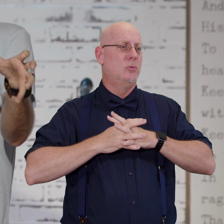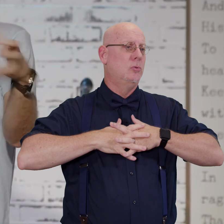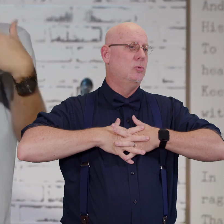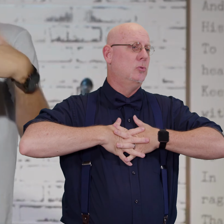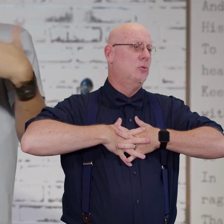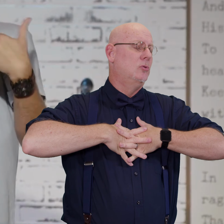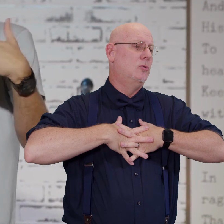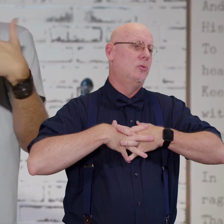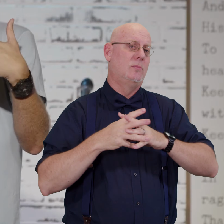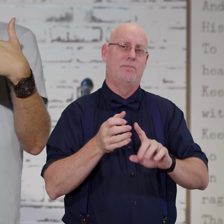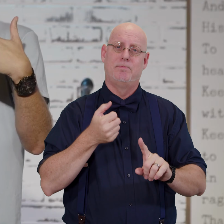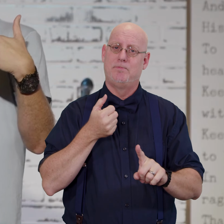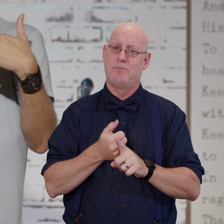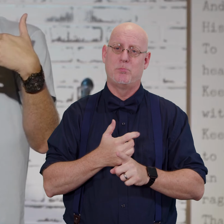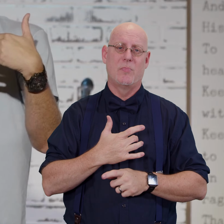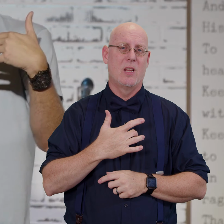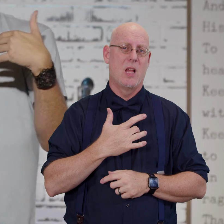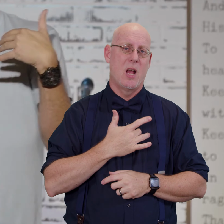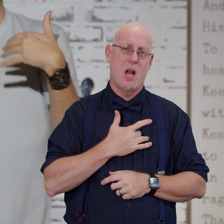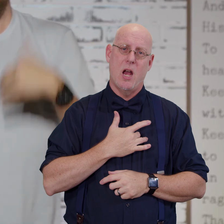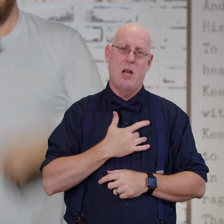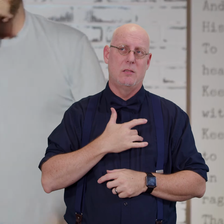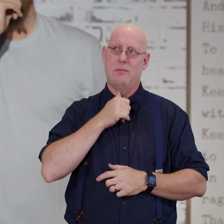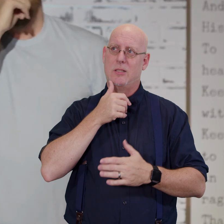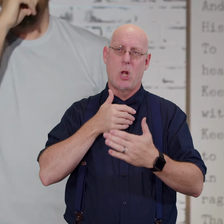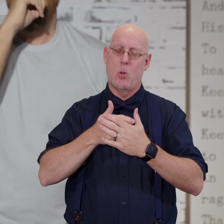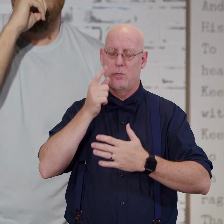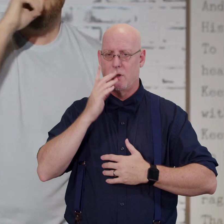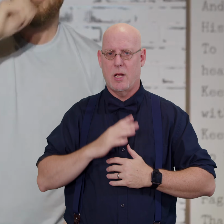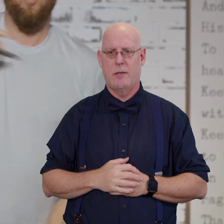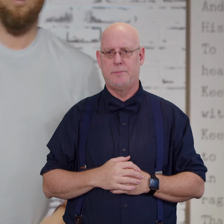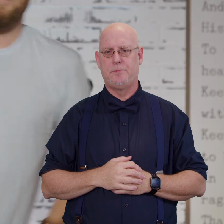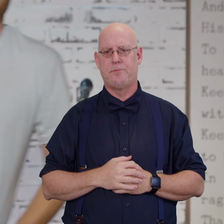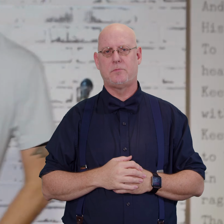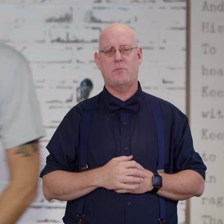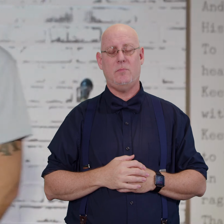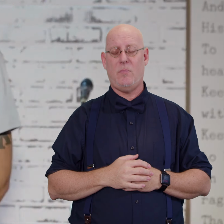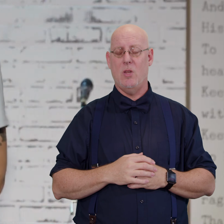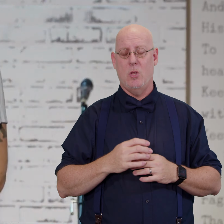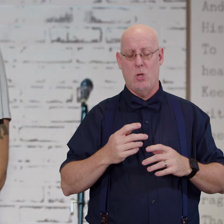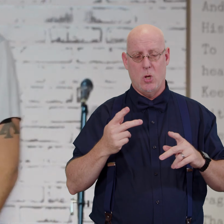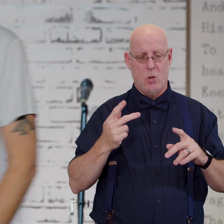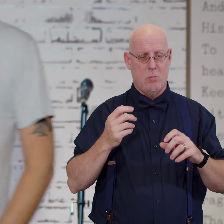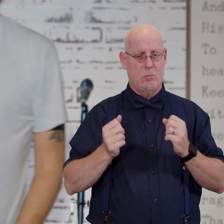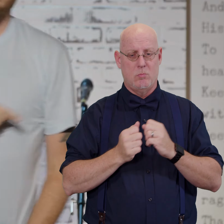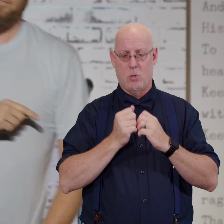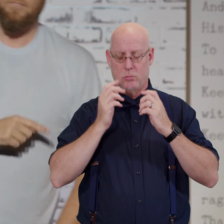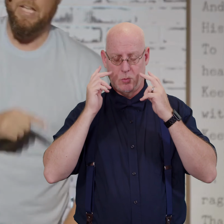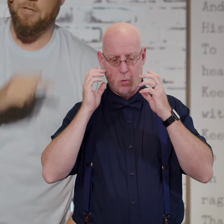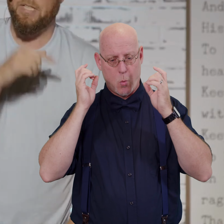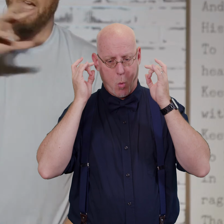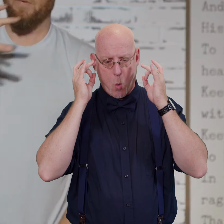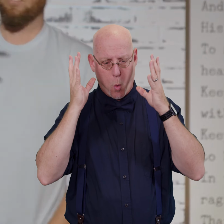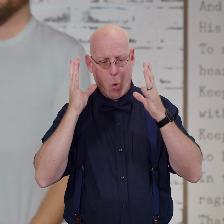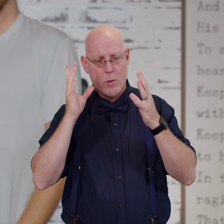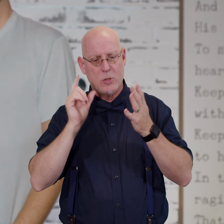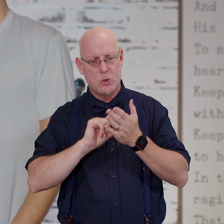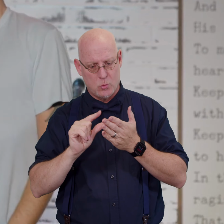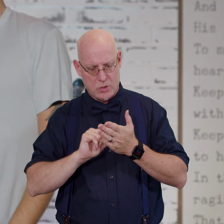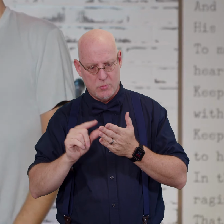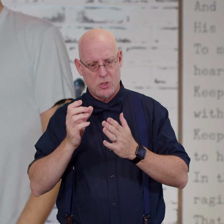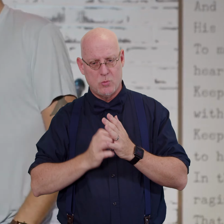but is a heart that is far from God. One of the most haunting passages in Scripture, and you see it here when he talks